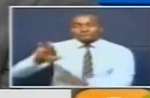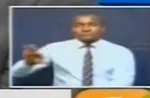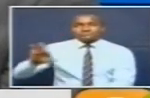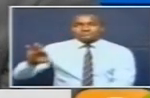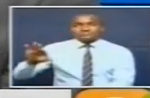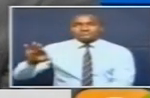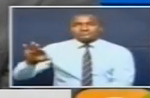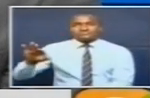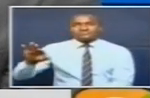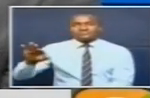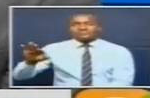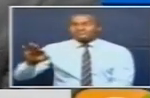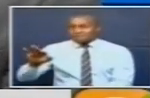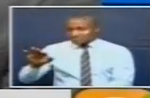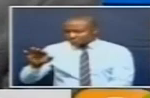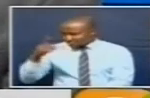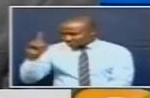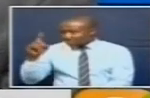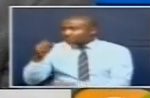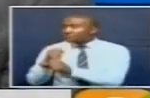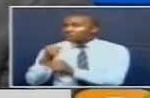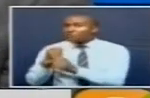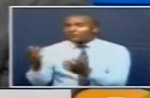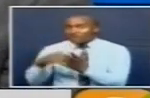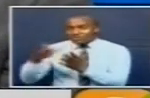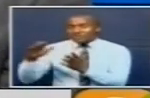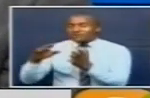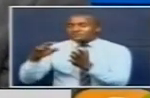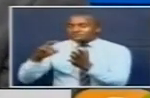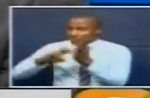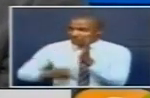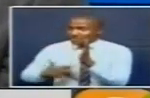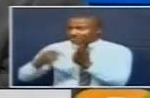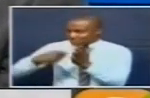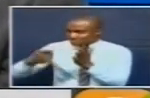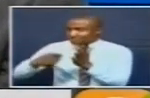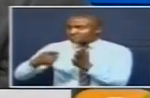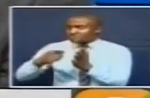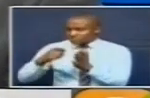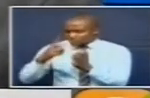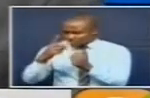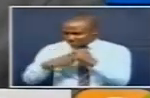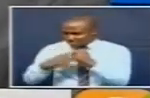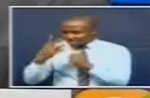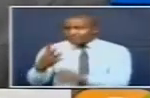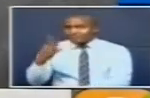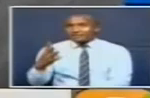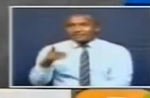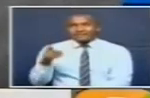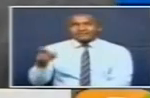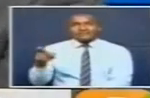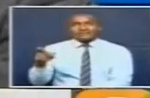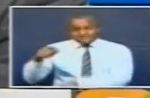obvious thing, based on the law, was such that we're going to sign the contract sometimes on 26th mm-hmm. of April, okay. which was beyond the